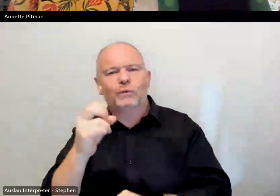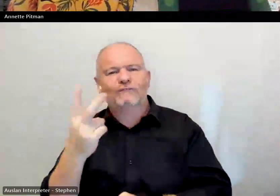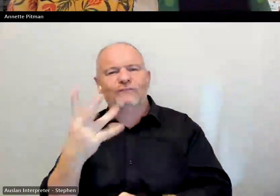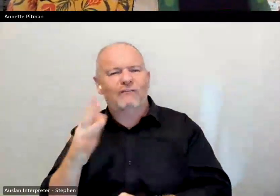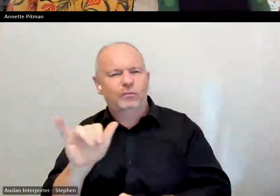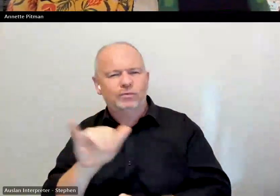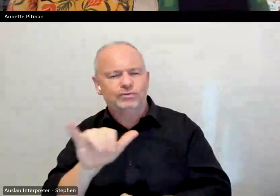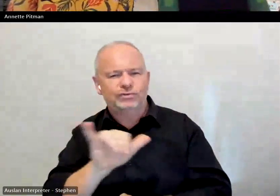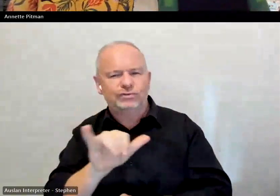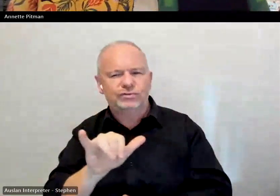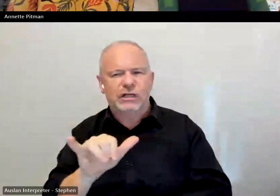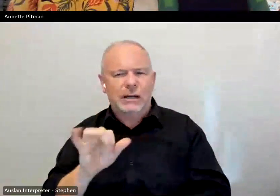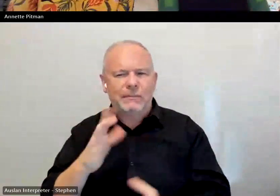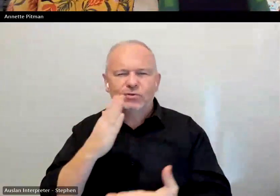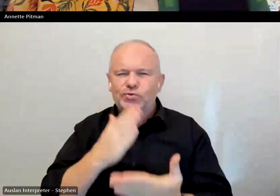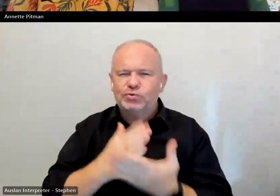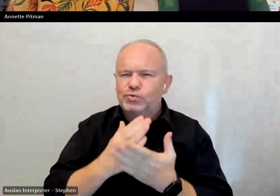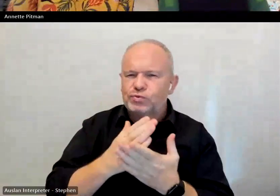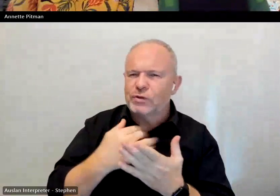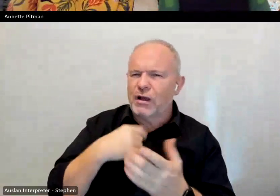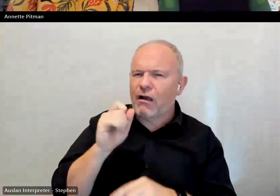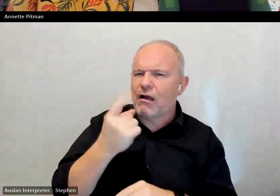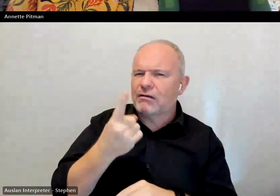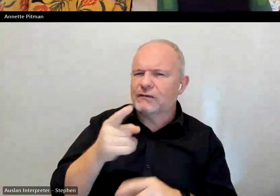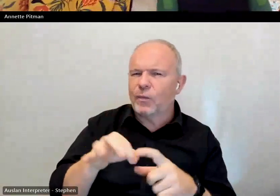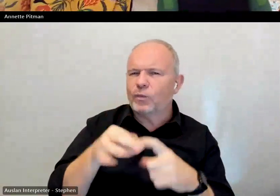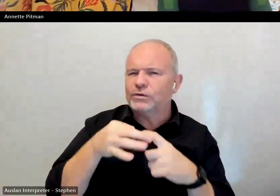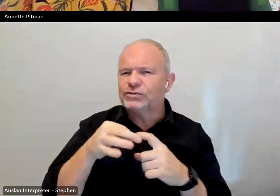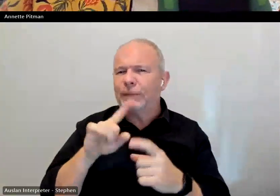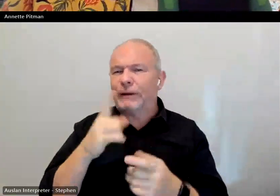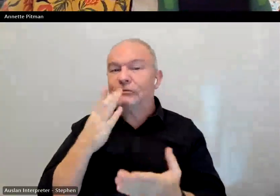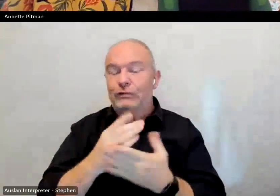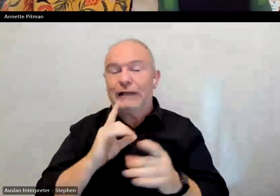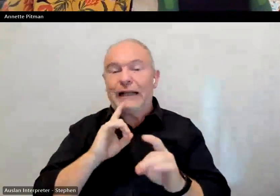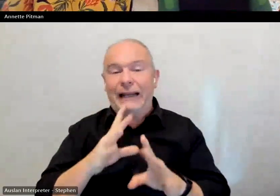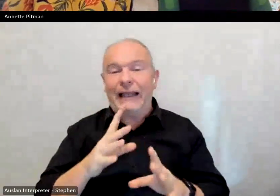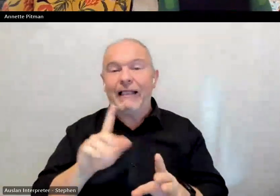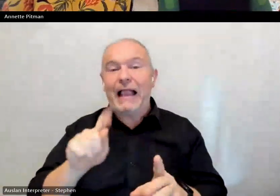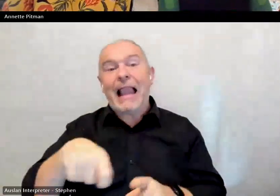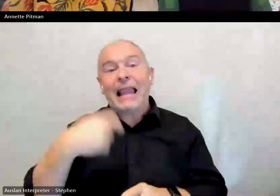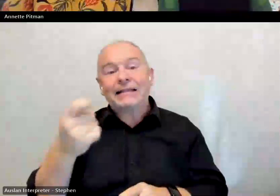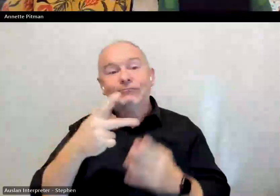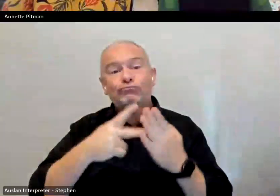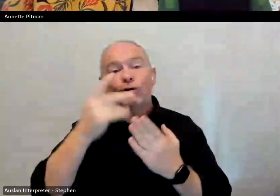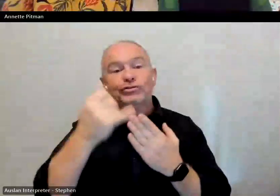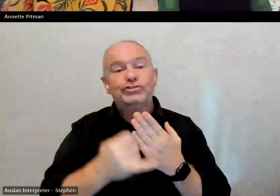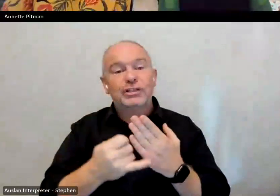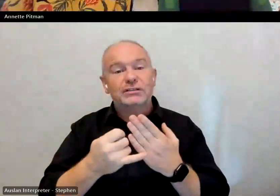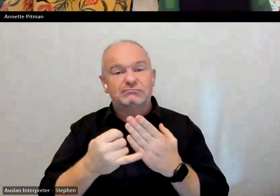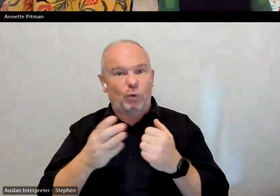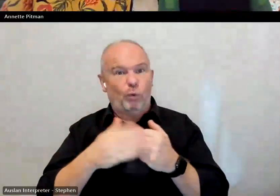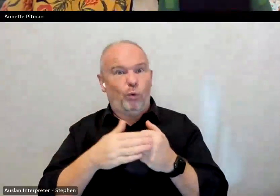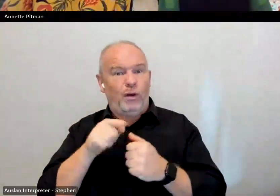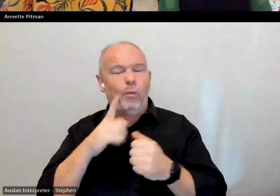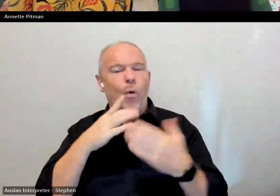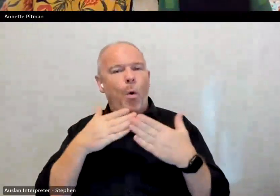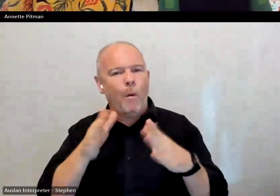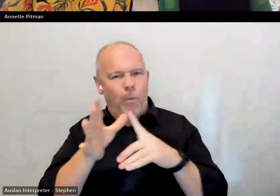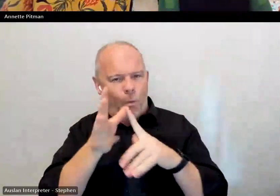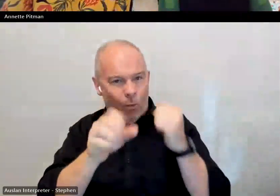I'm not sure if I quite understand the question, but to be clear, the next project round, the new projects will open in